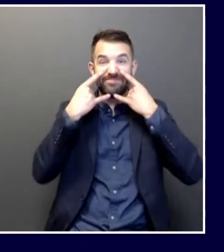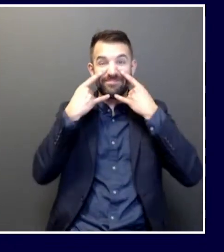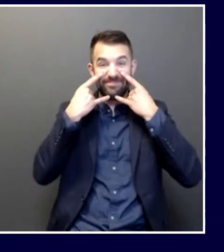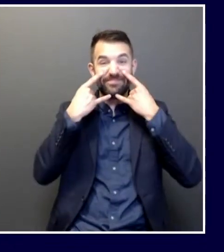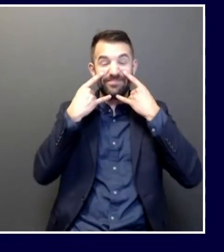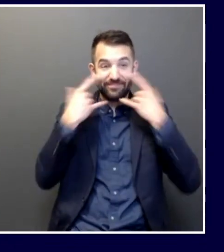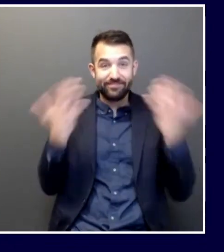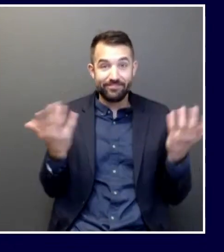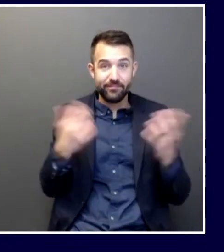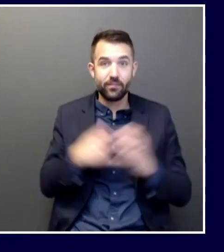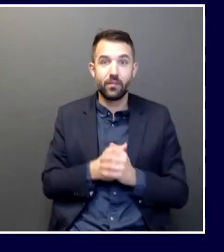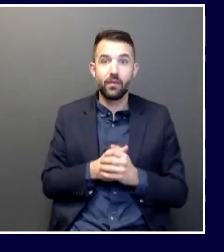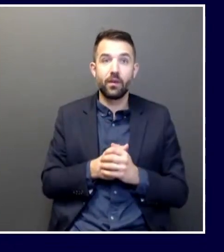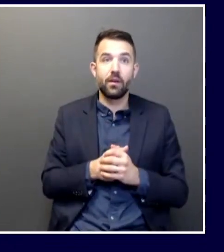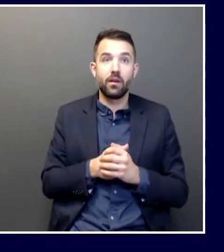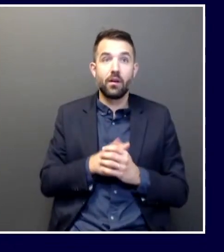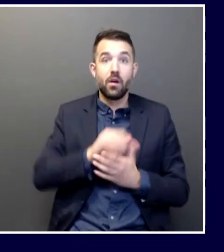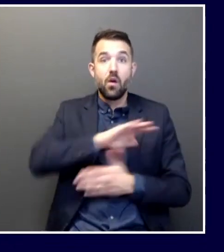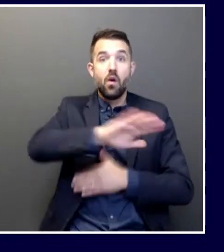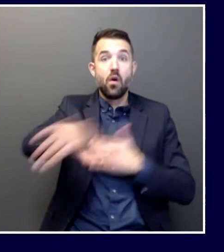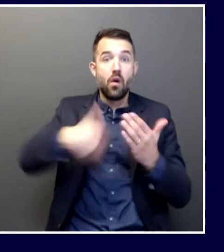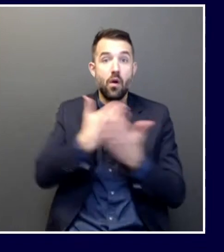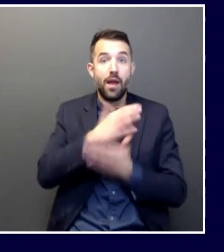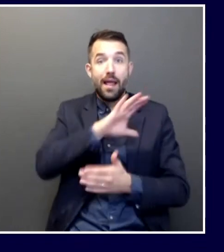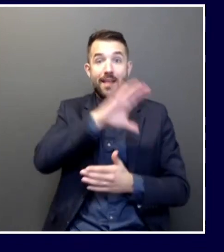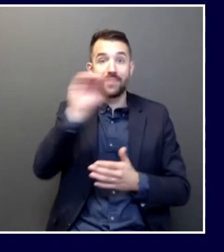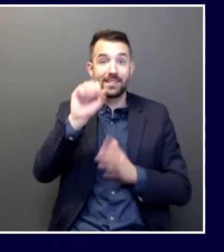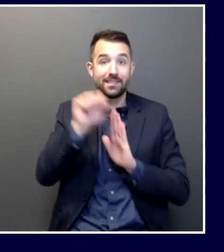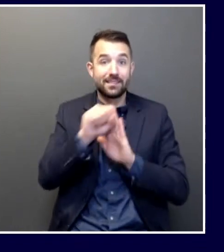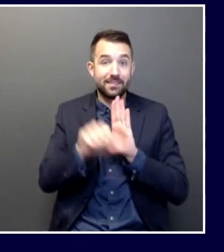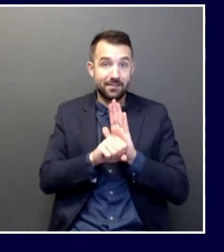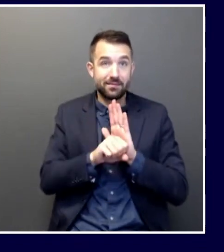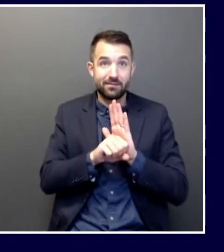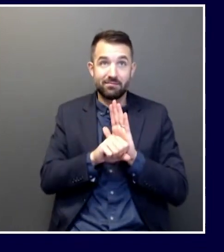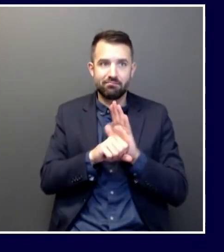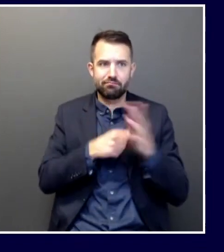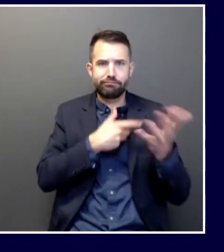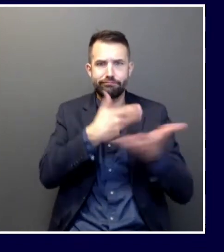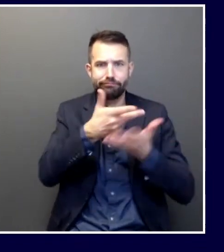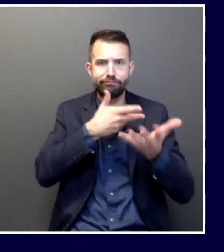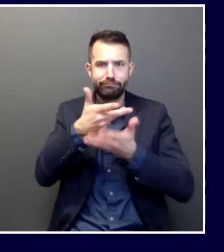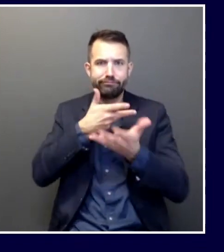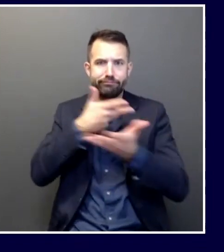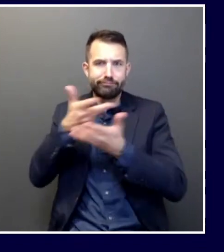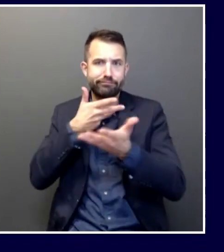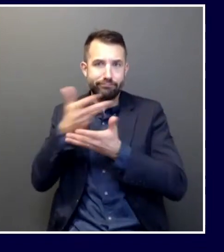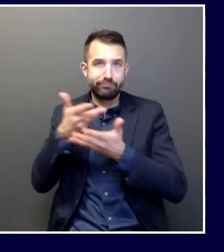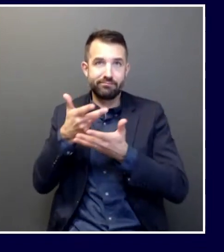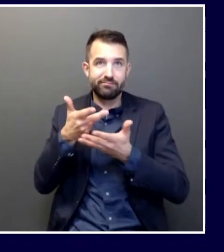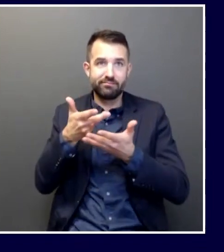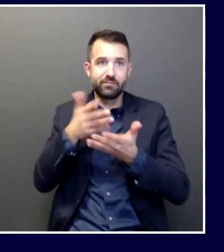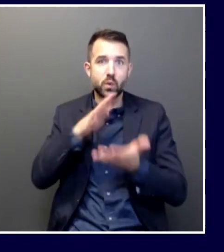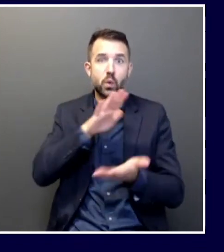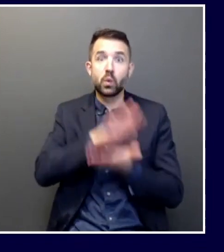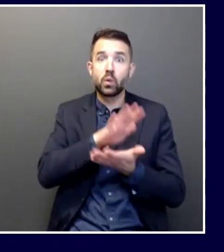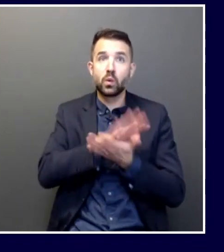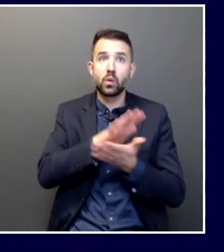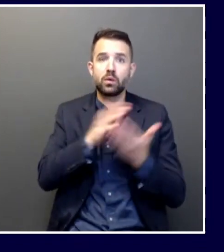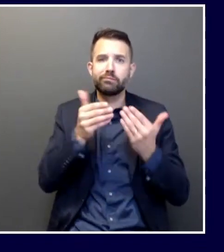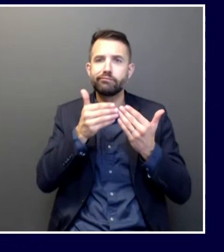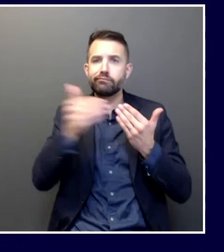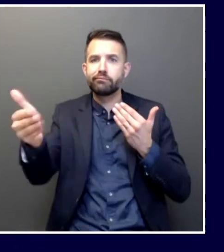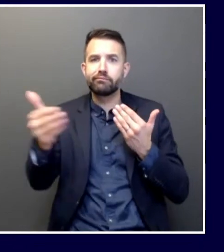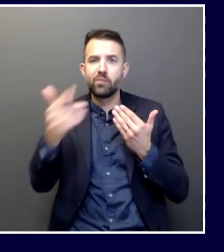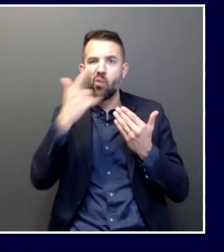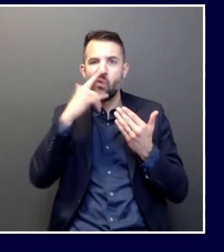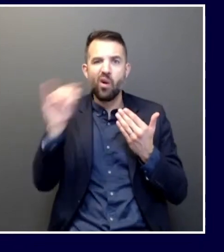year look like, and particularly with the arrival of the vaccine for 5 to 11. Certainly that's the direction we're hoping to